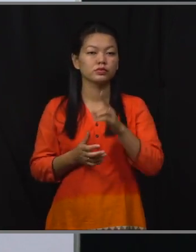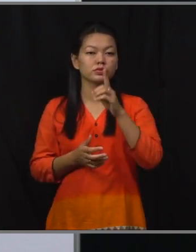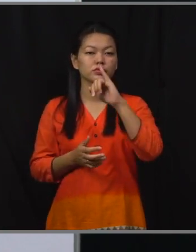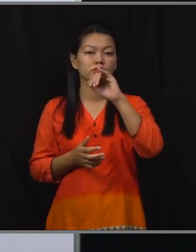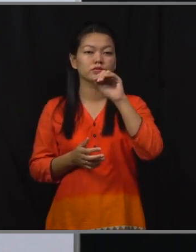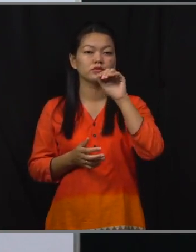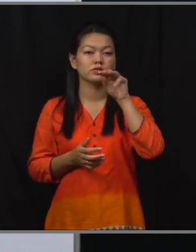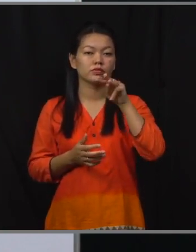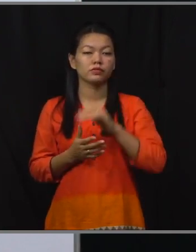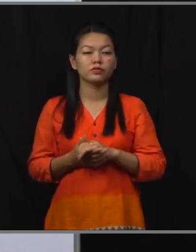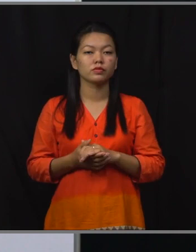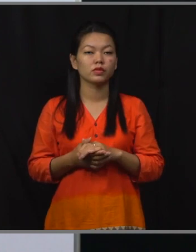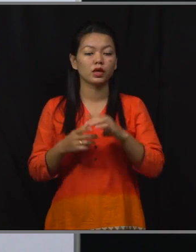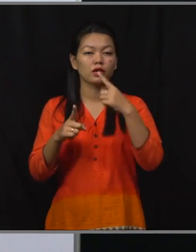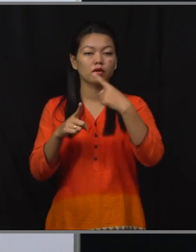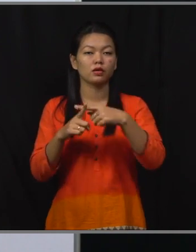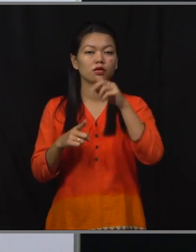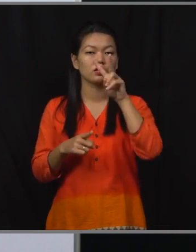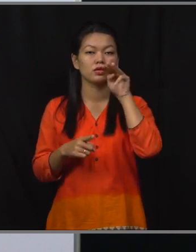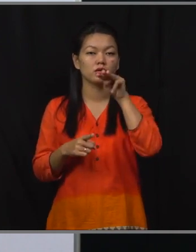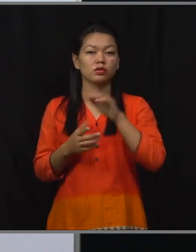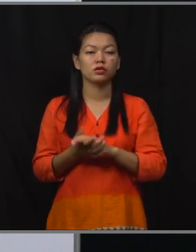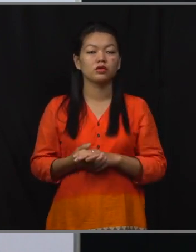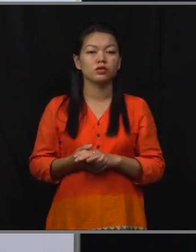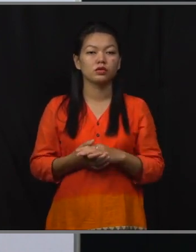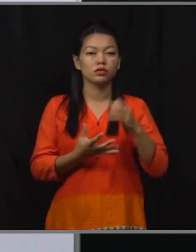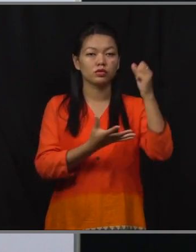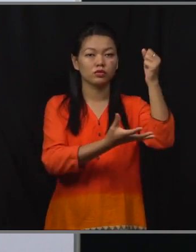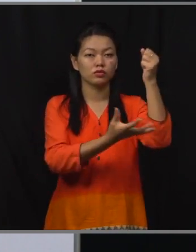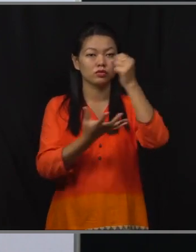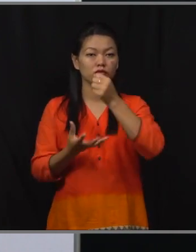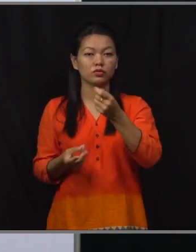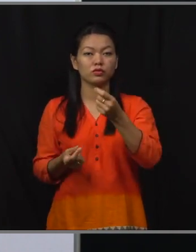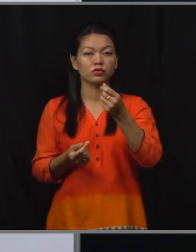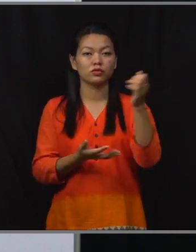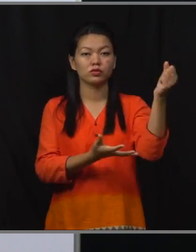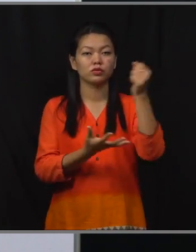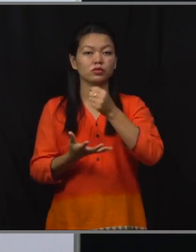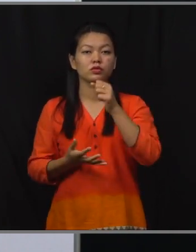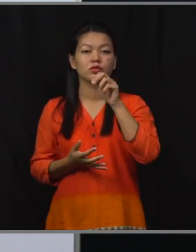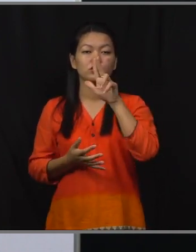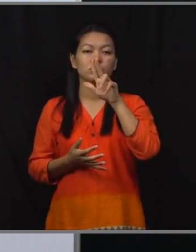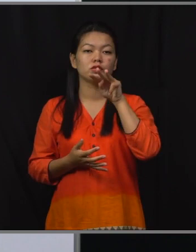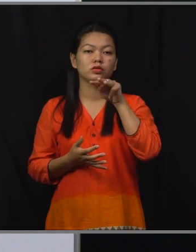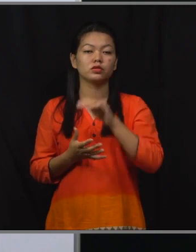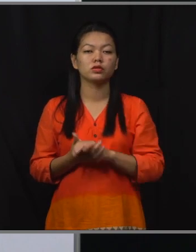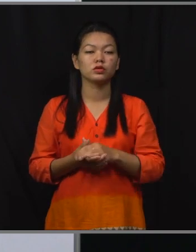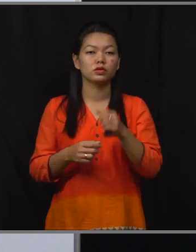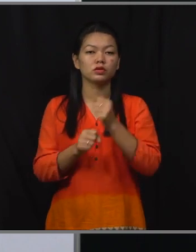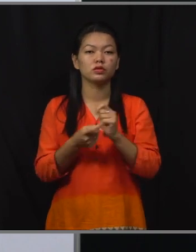6,000 and rupees 2,000. Donation for building includes rupees 8,000. General